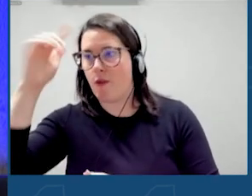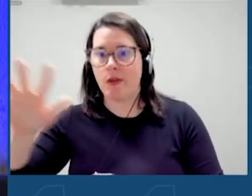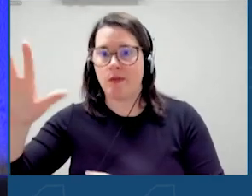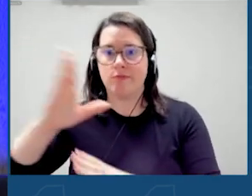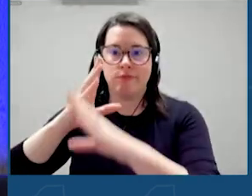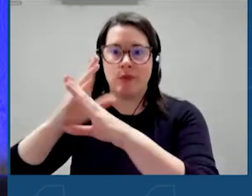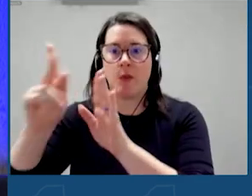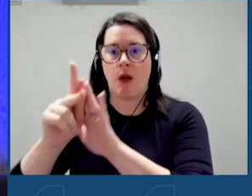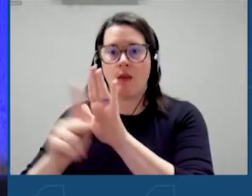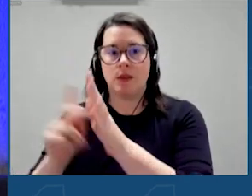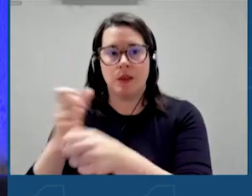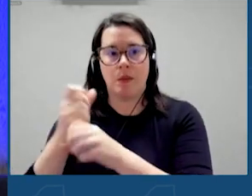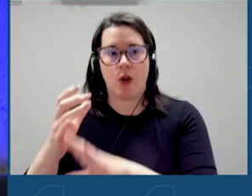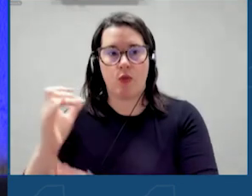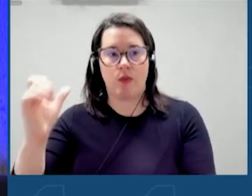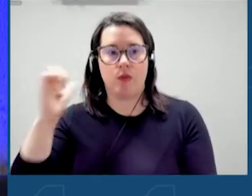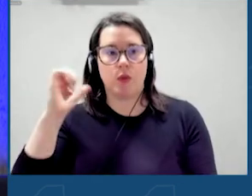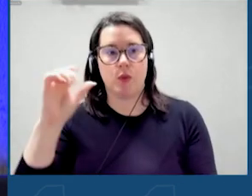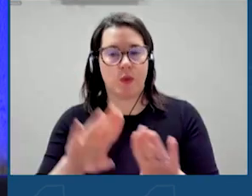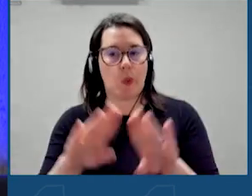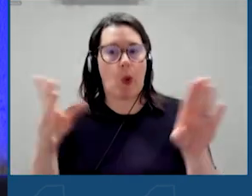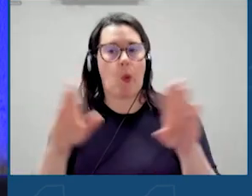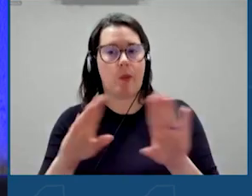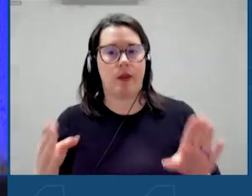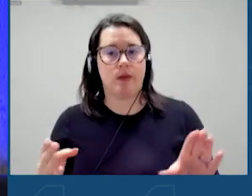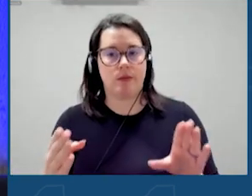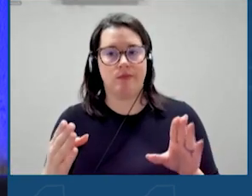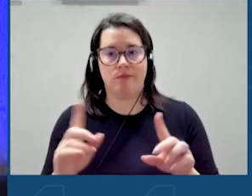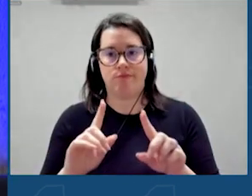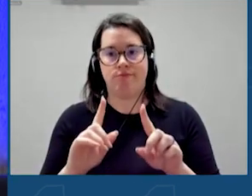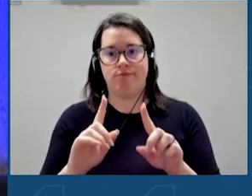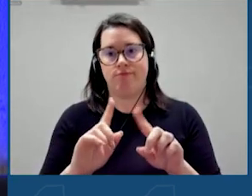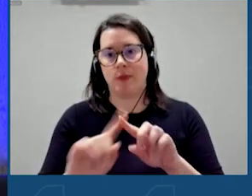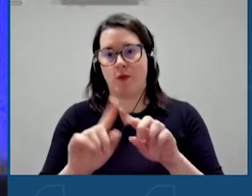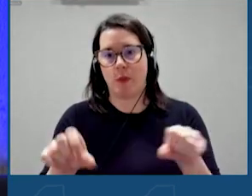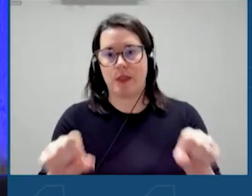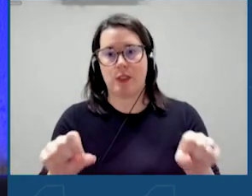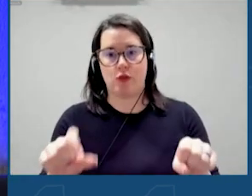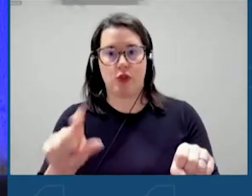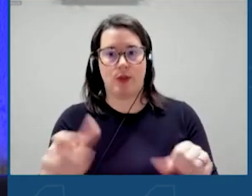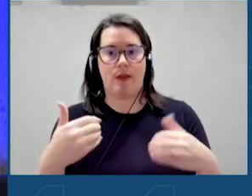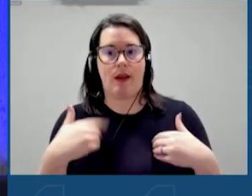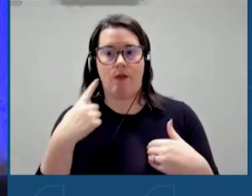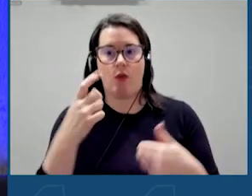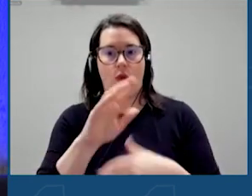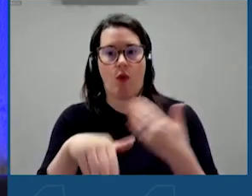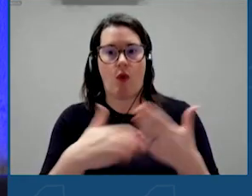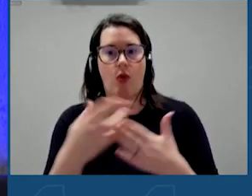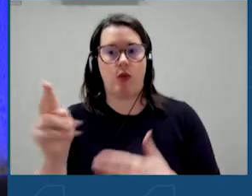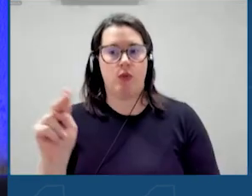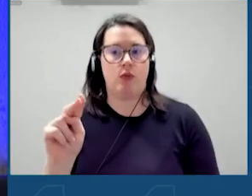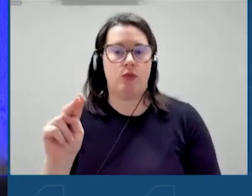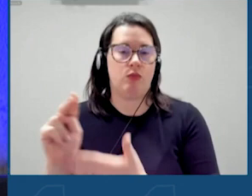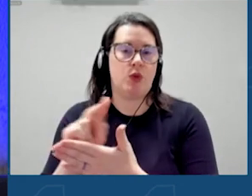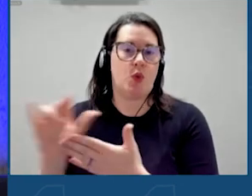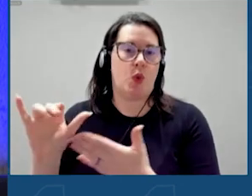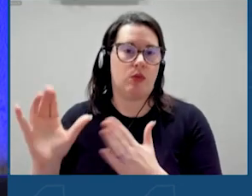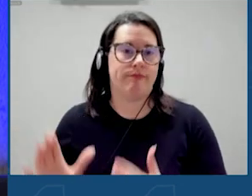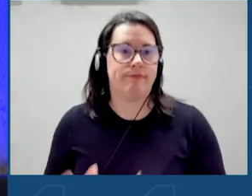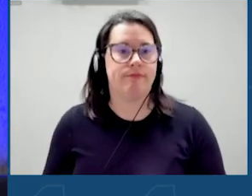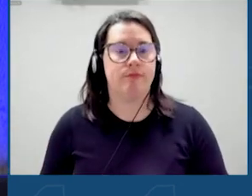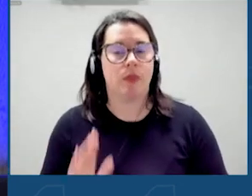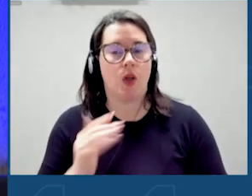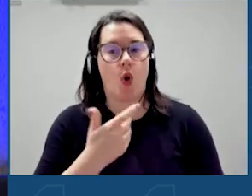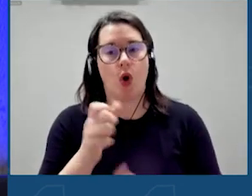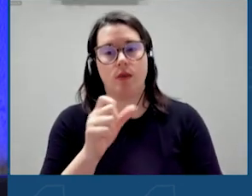who refuse to open up the potential that should be there waiting for every single New Yorker. Our state